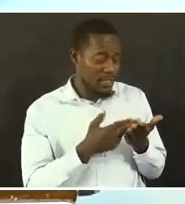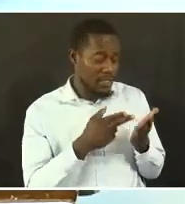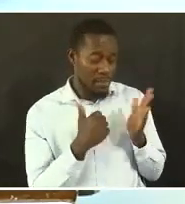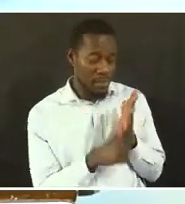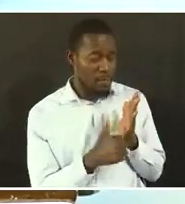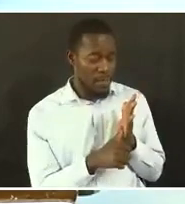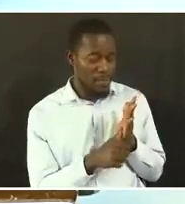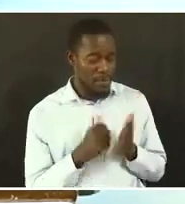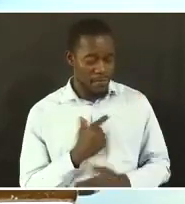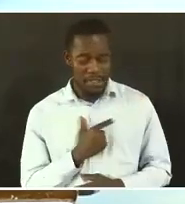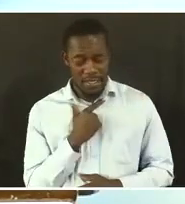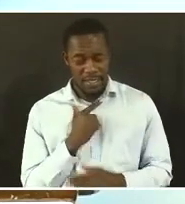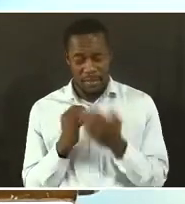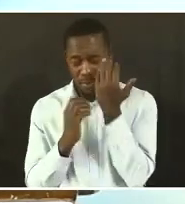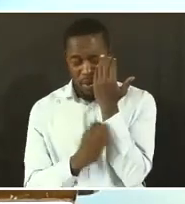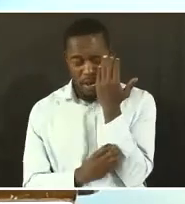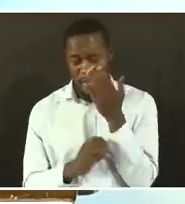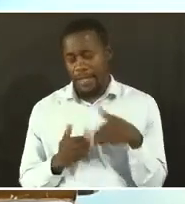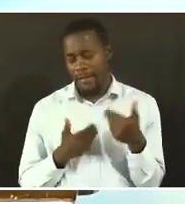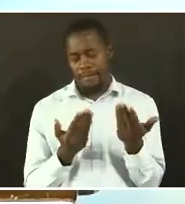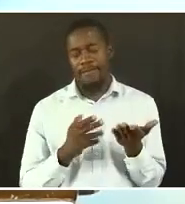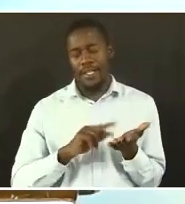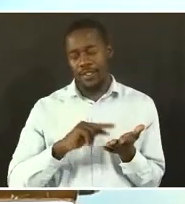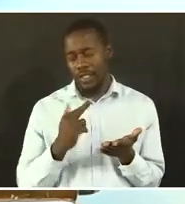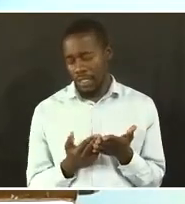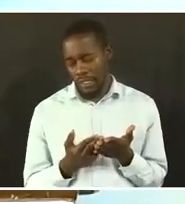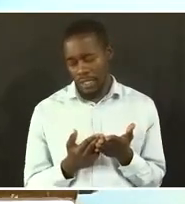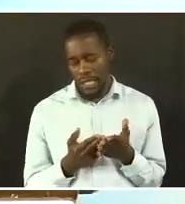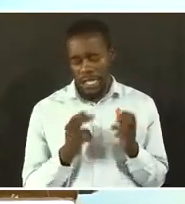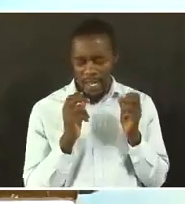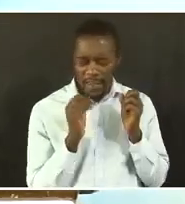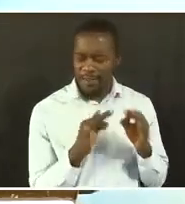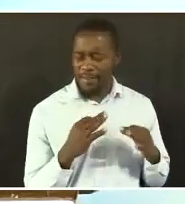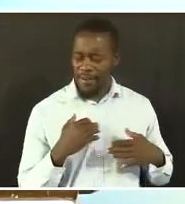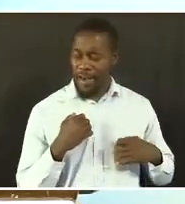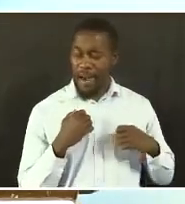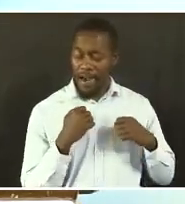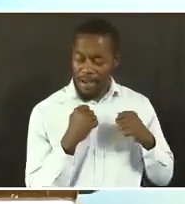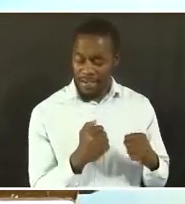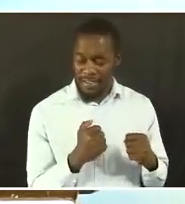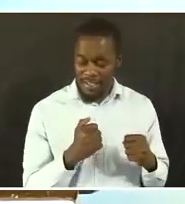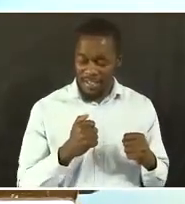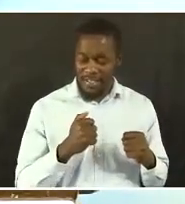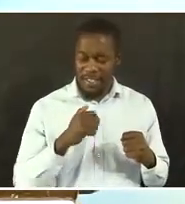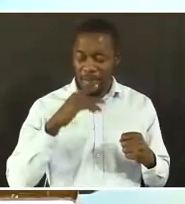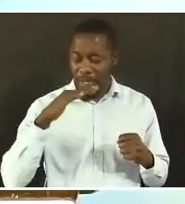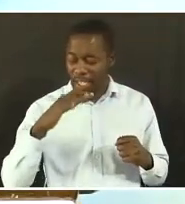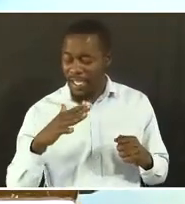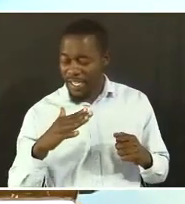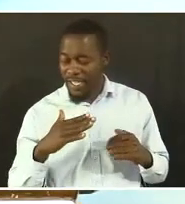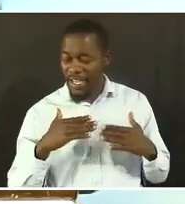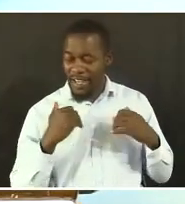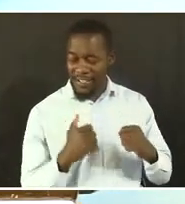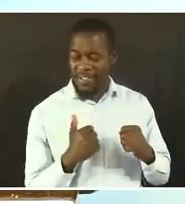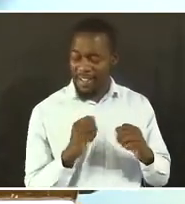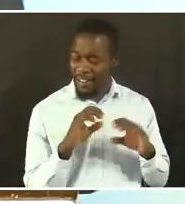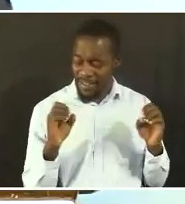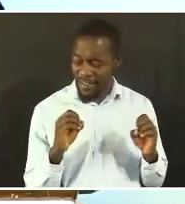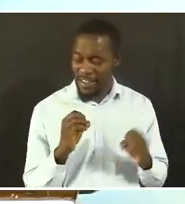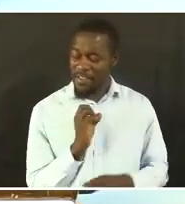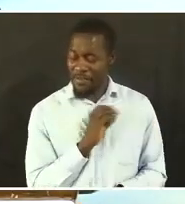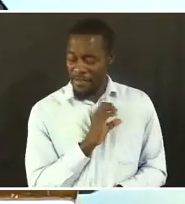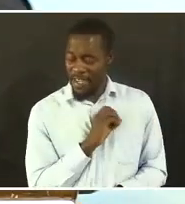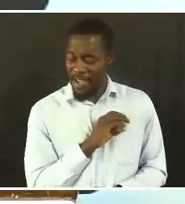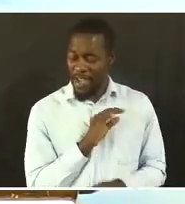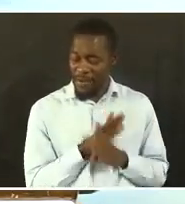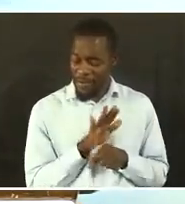visiting with the poor, give them the resources. If they lack the courage for speaking to those who are sick and almost